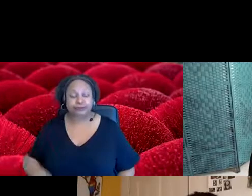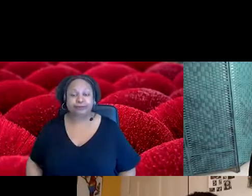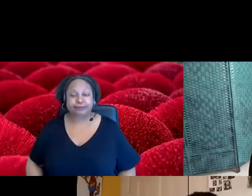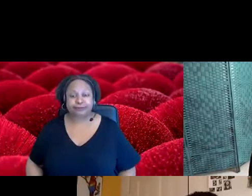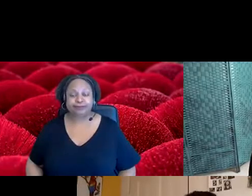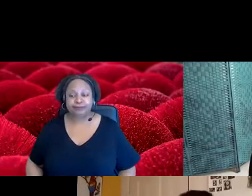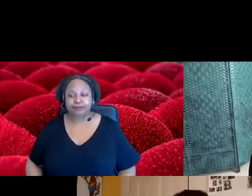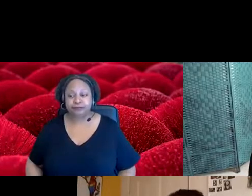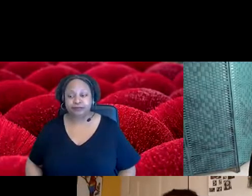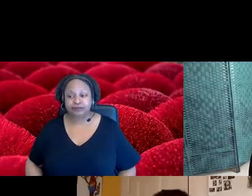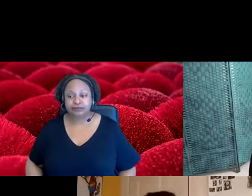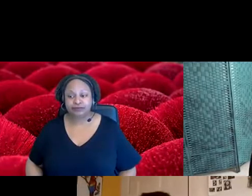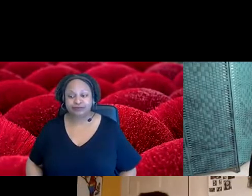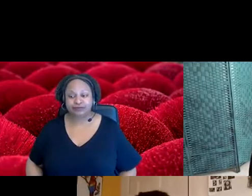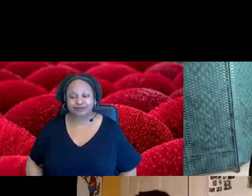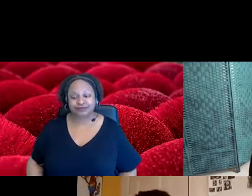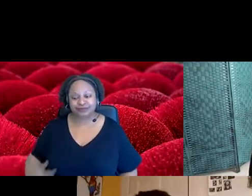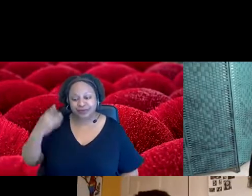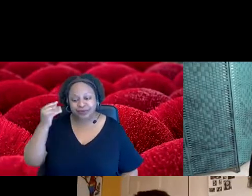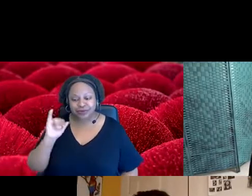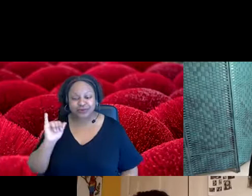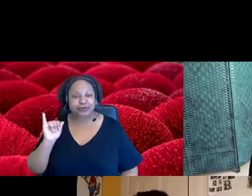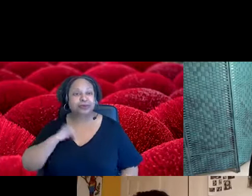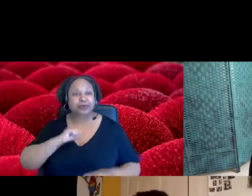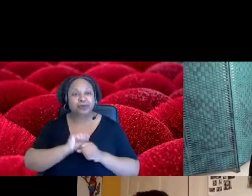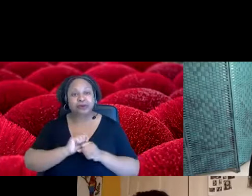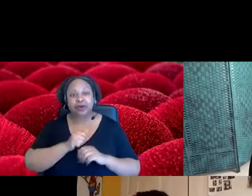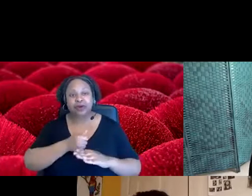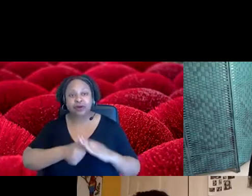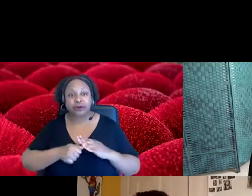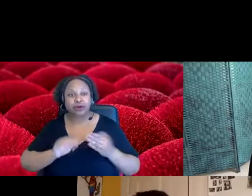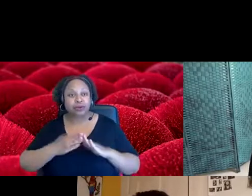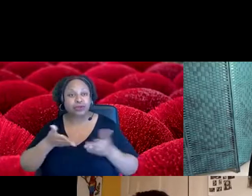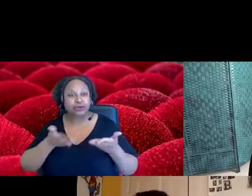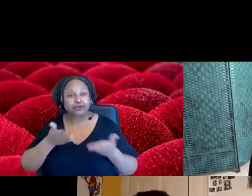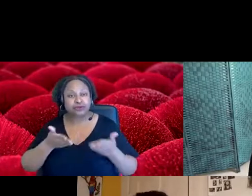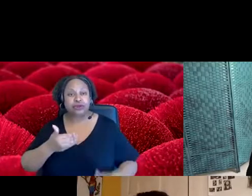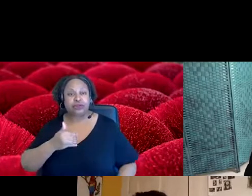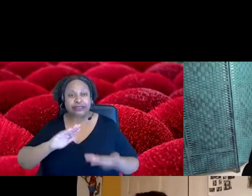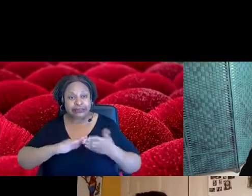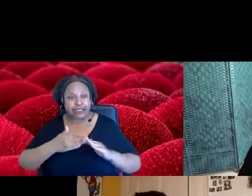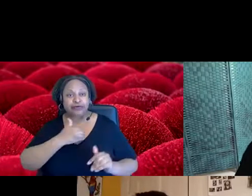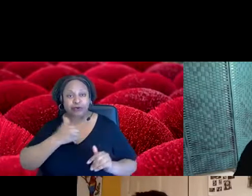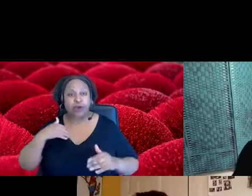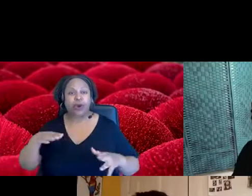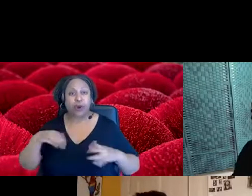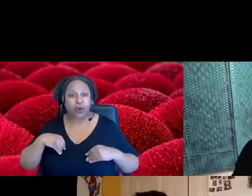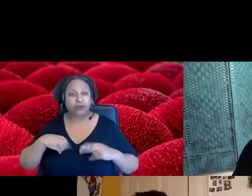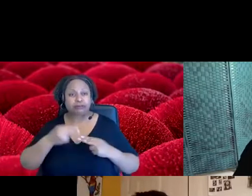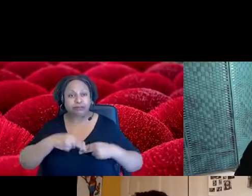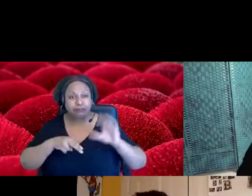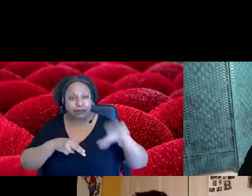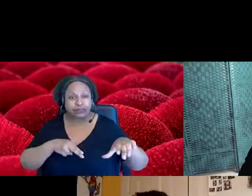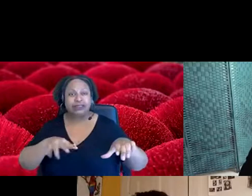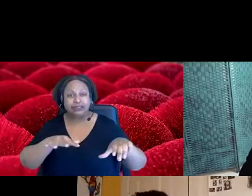thinking too, because when I worked in community services, you know, Toronto owns a lot of space, a lot of buildings, and I don't want to take anything